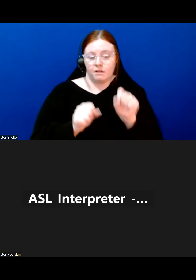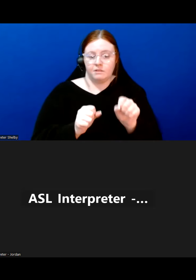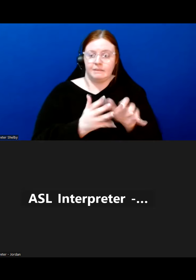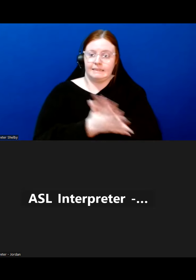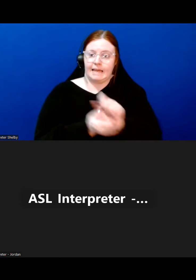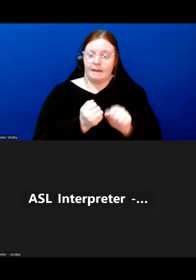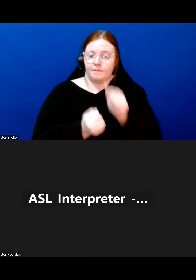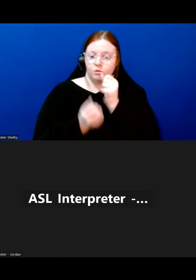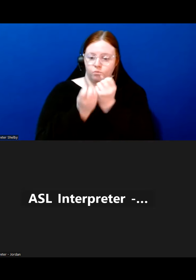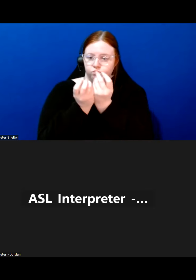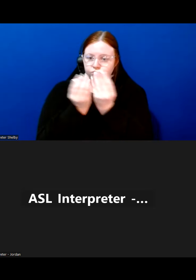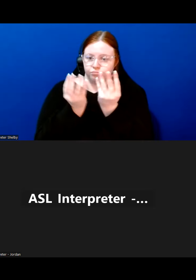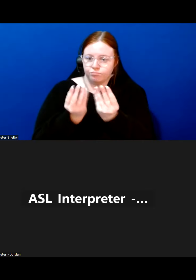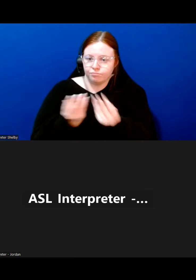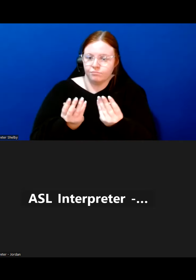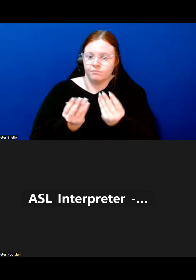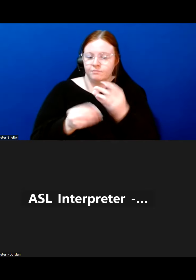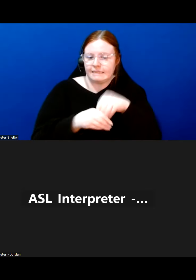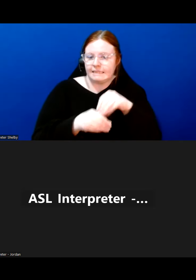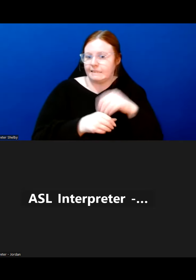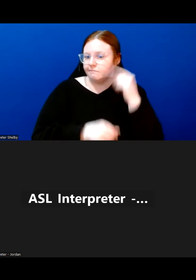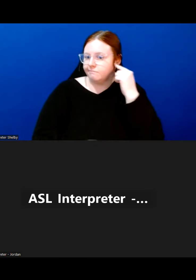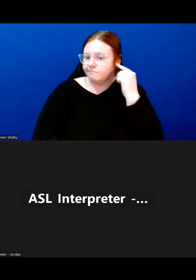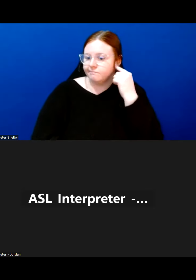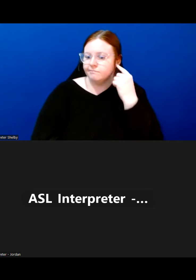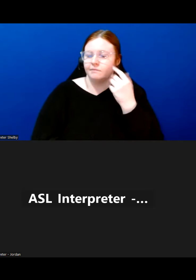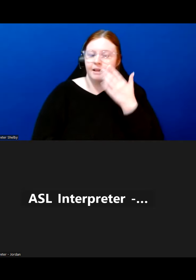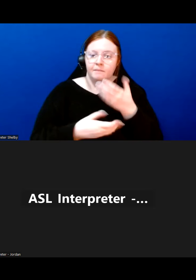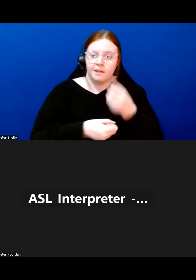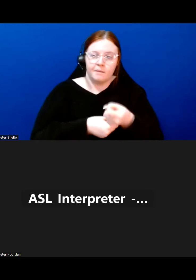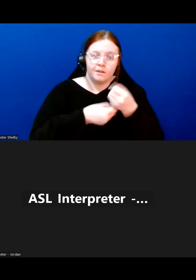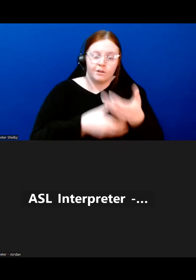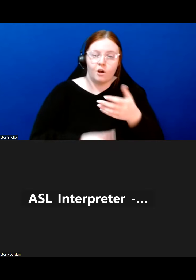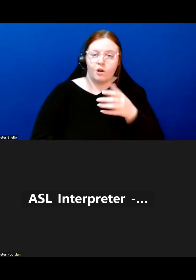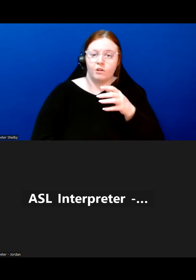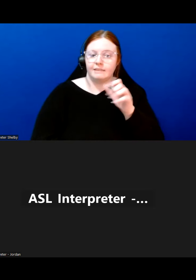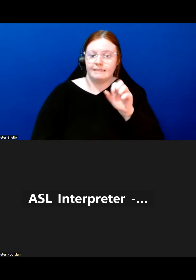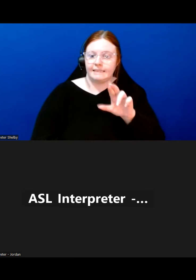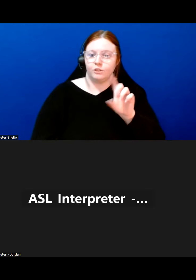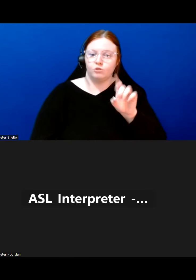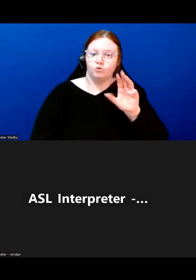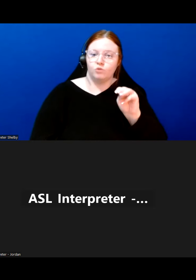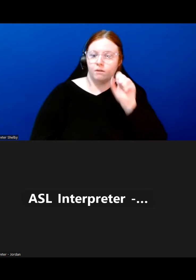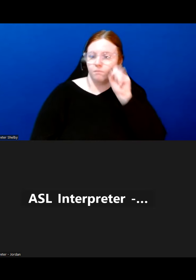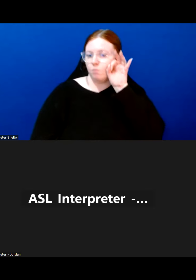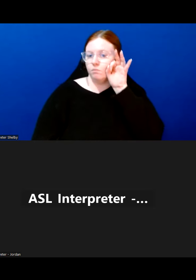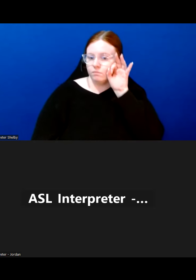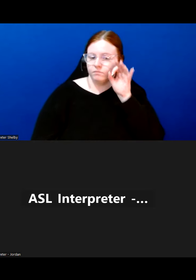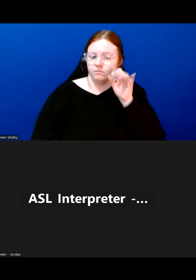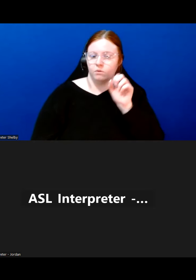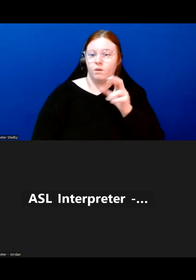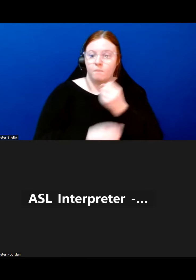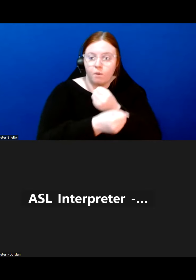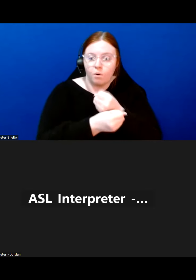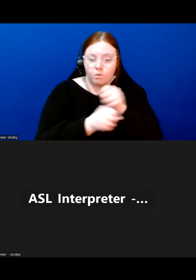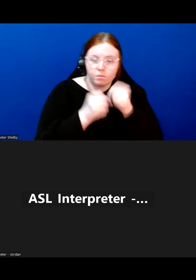delicate hair cells in your inner ear, and it might cause an eardrum perforation or damage to the bones in your ear as